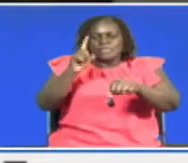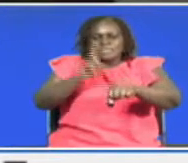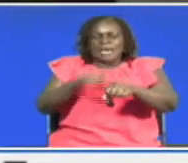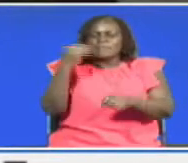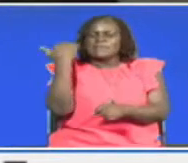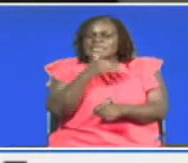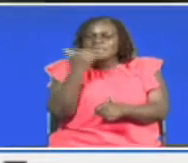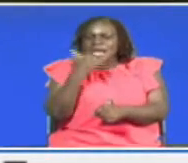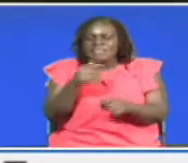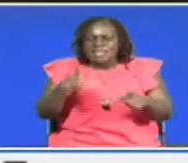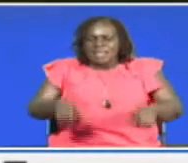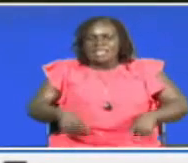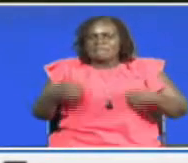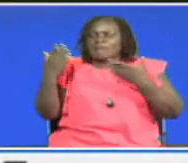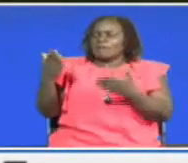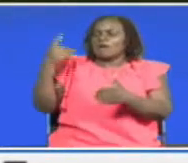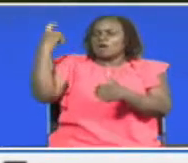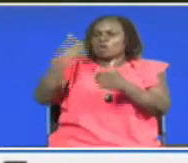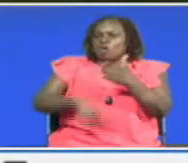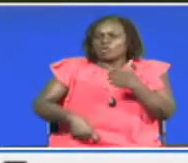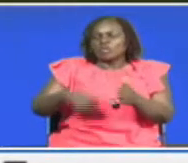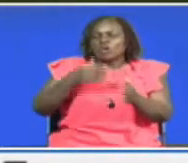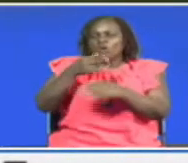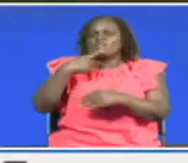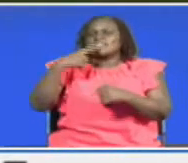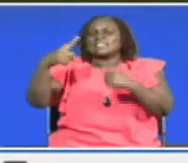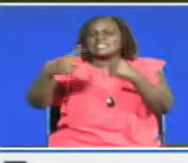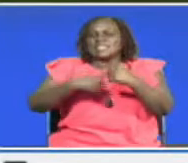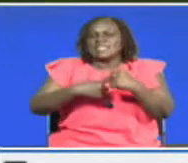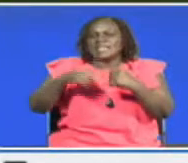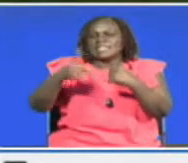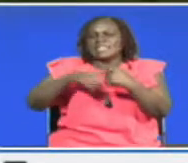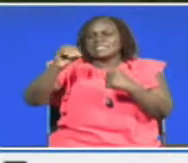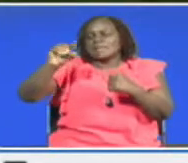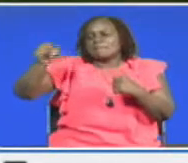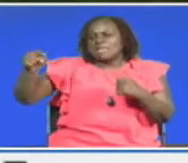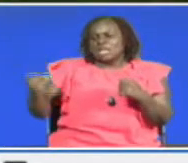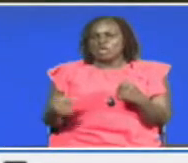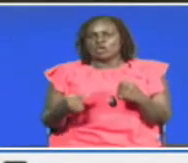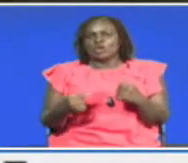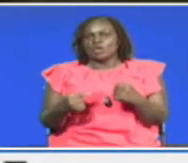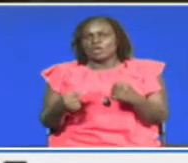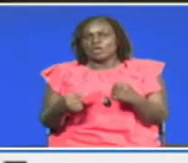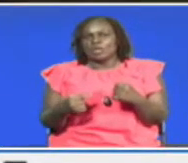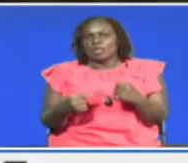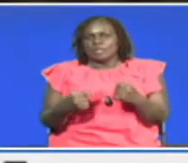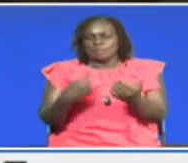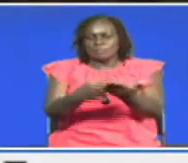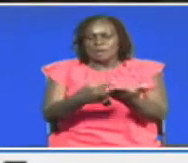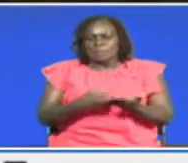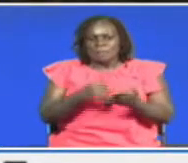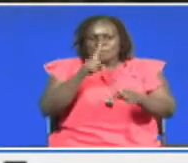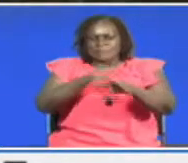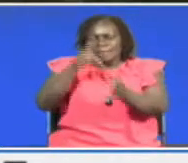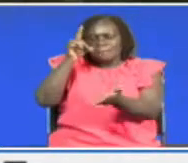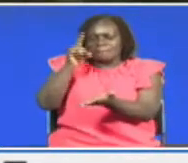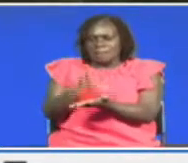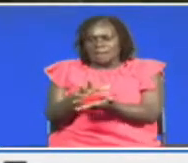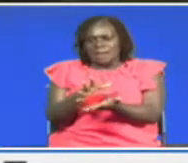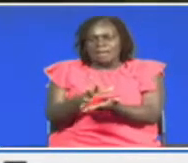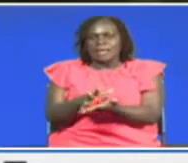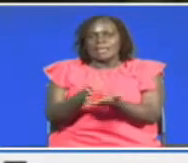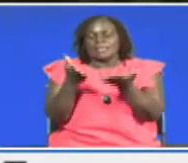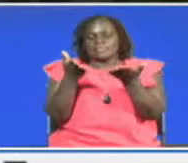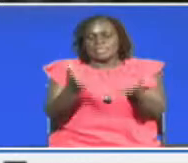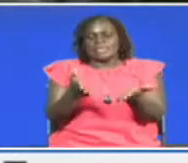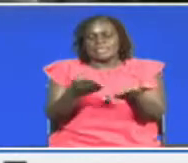President Rigathi Gachagua at a cost of over 660 million shillings, which was widely discussed during his impeachment.